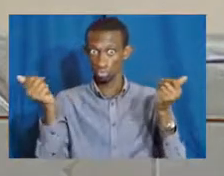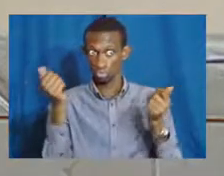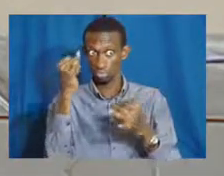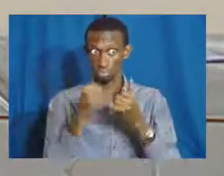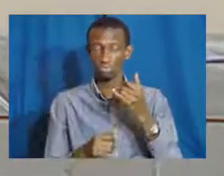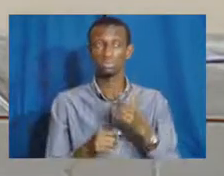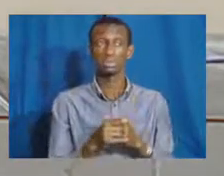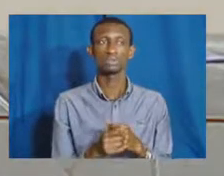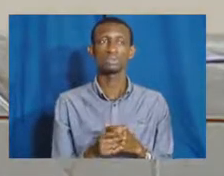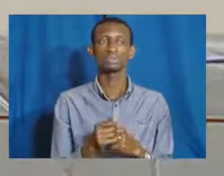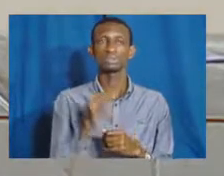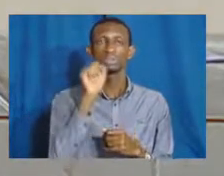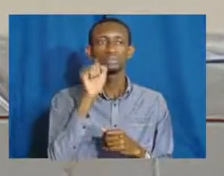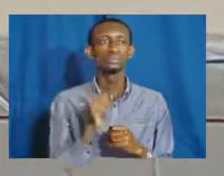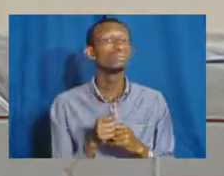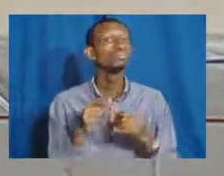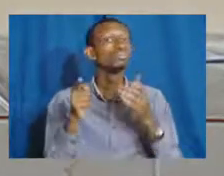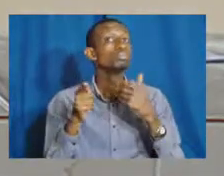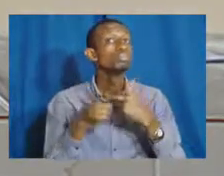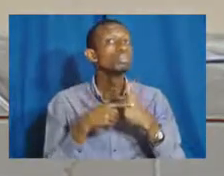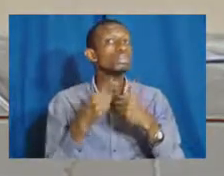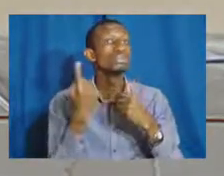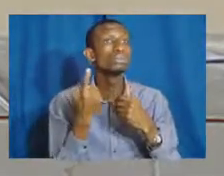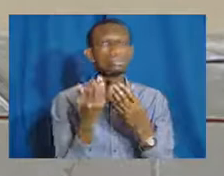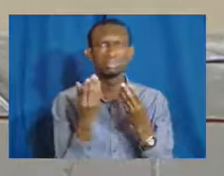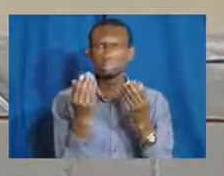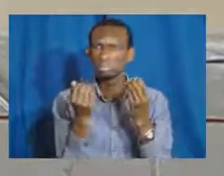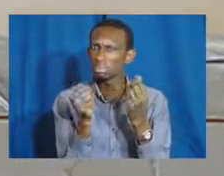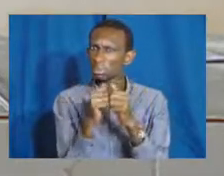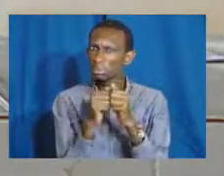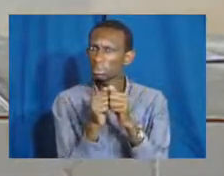1. Difficult? Not at all.